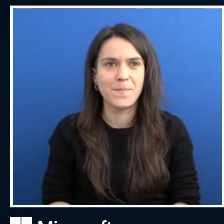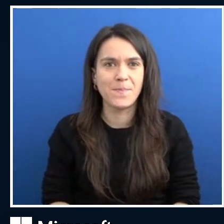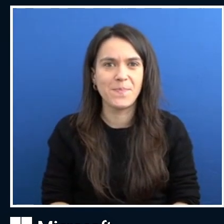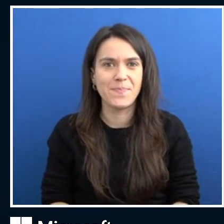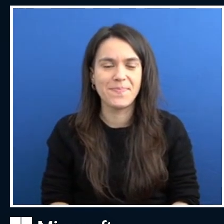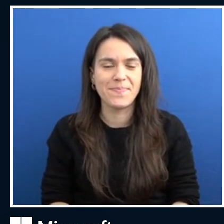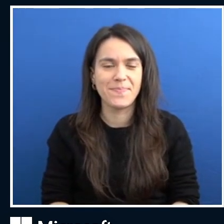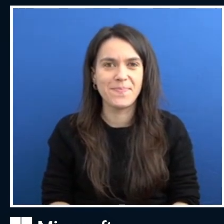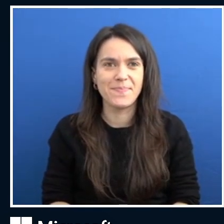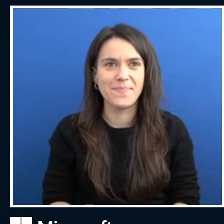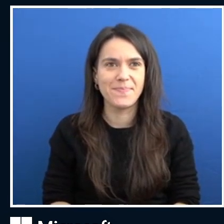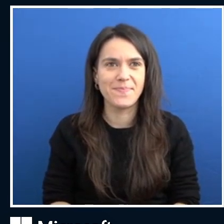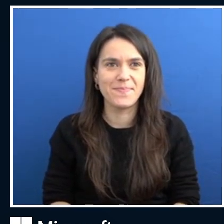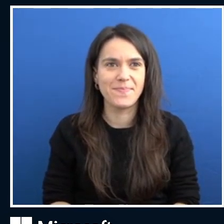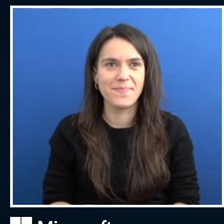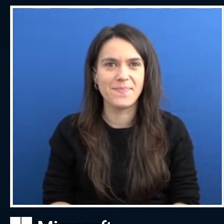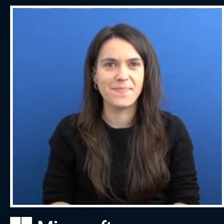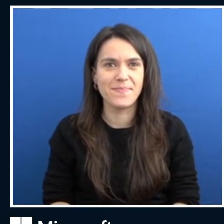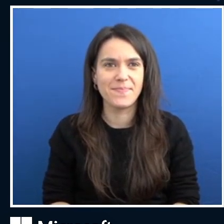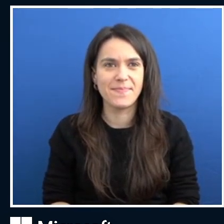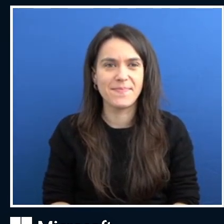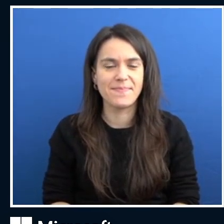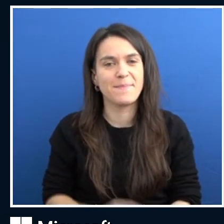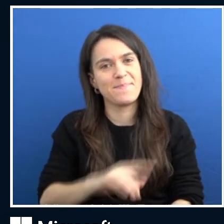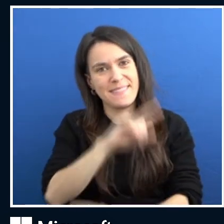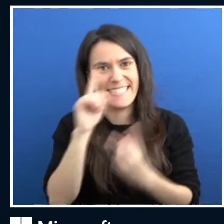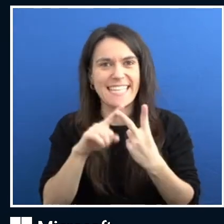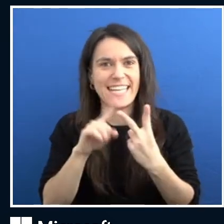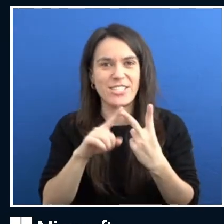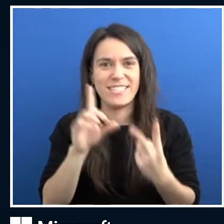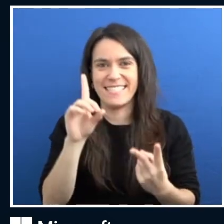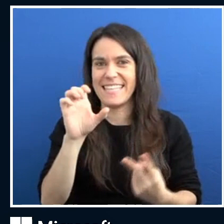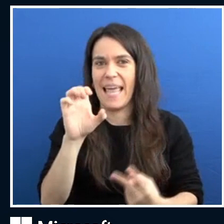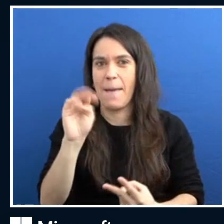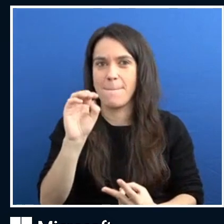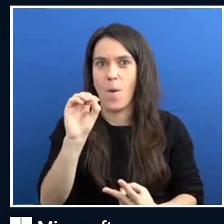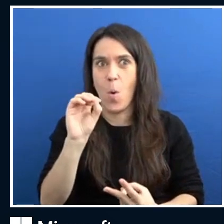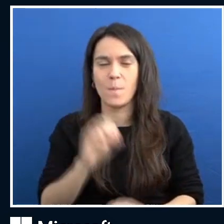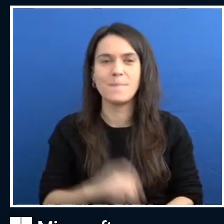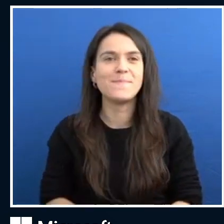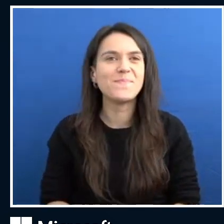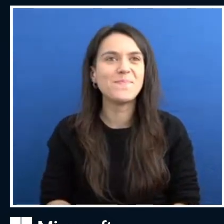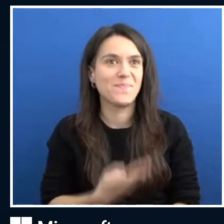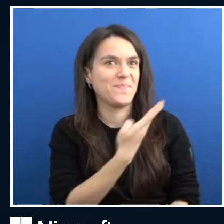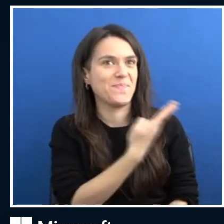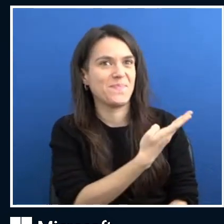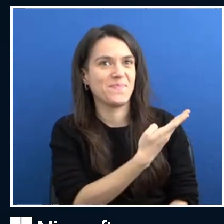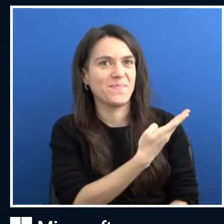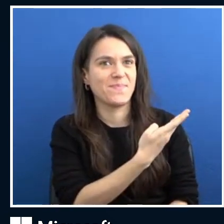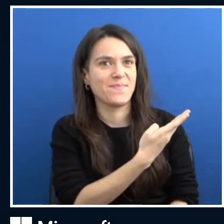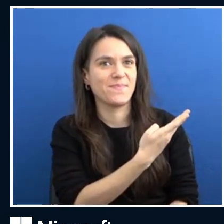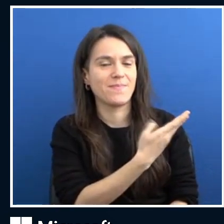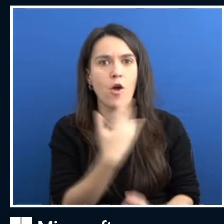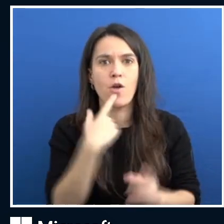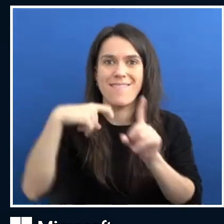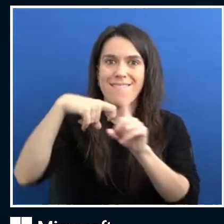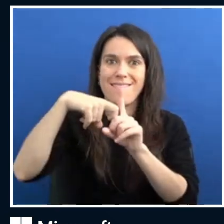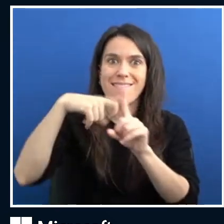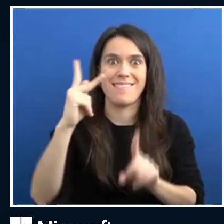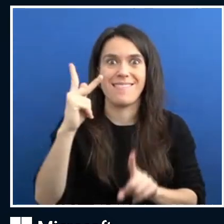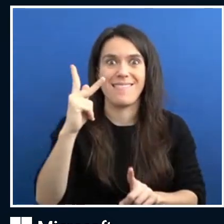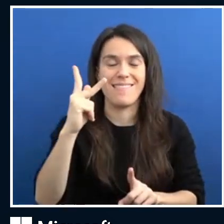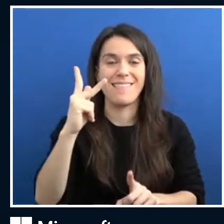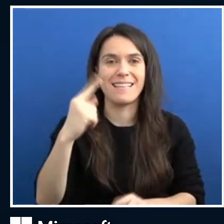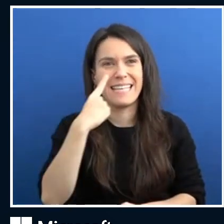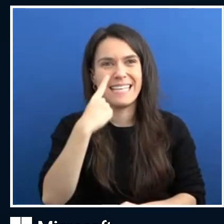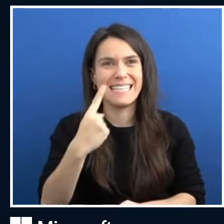Now coming to KNNs. So I've used different values of K and shown you the result that we